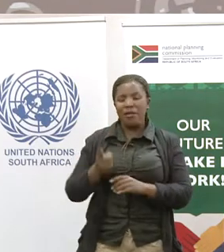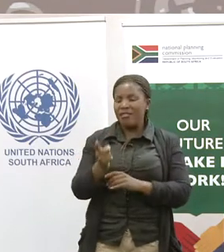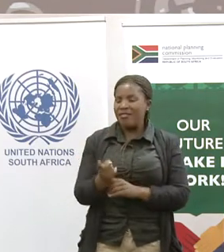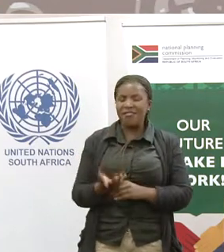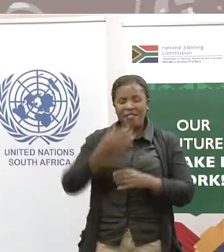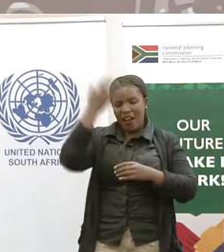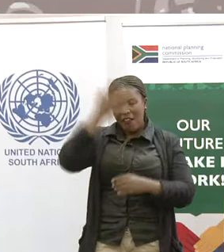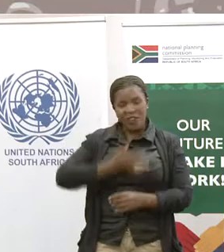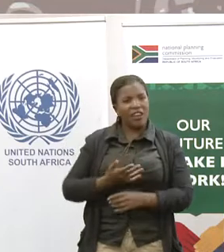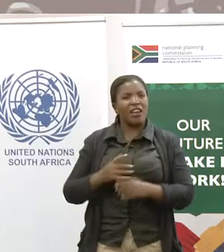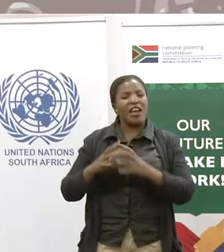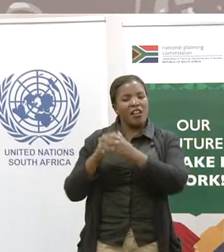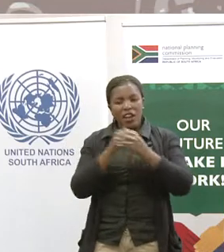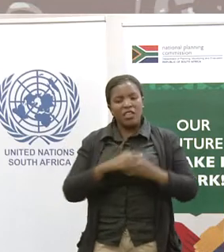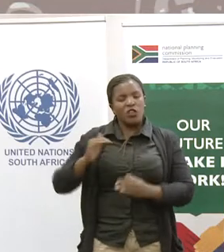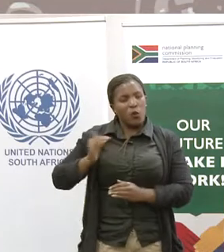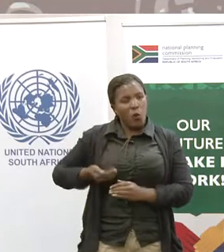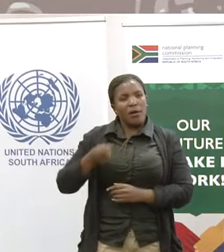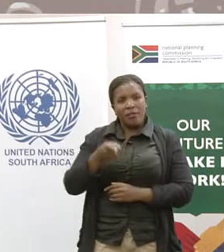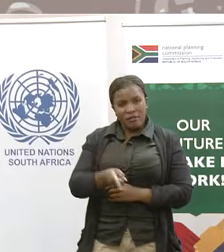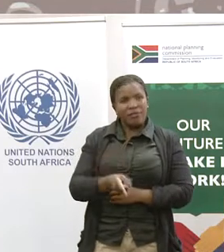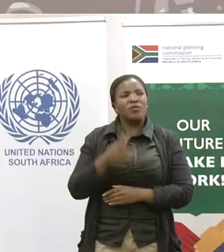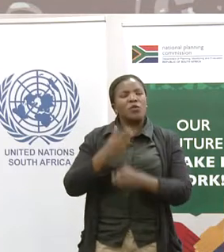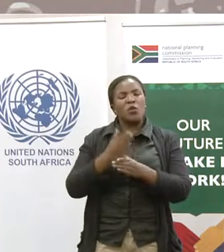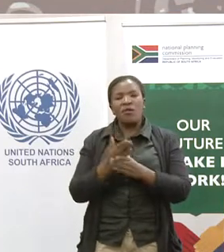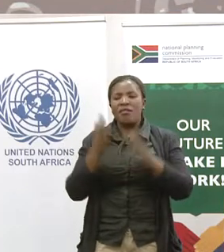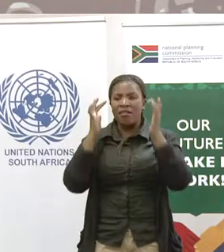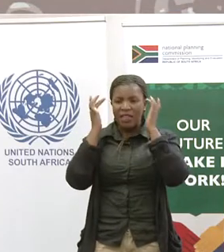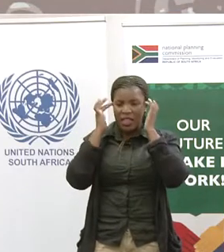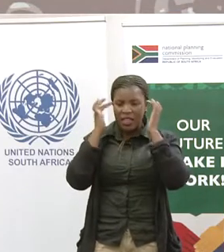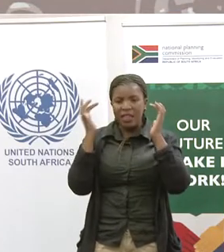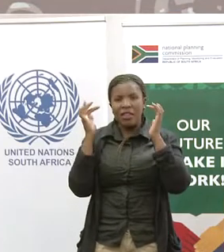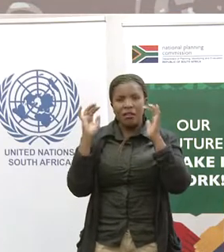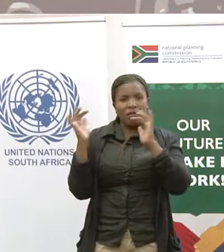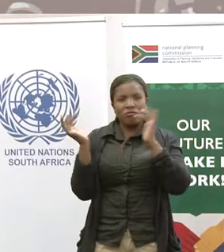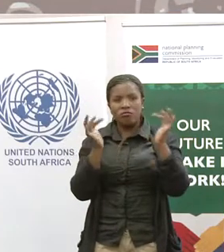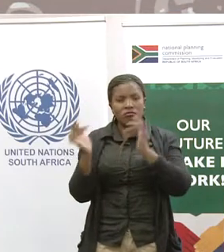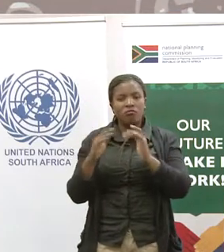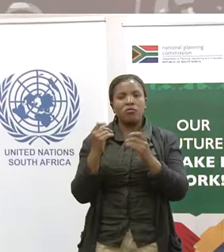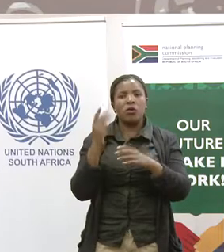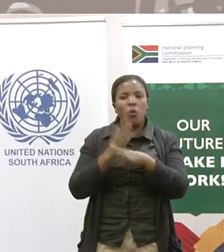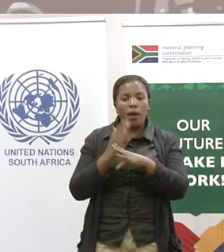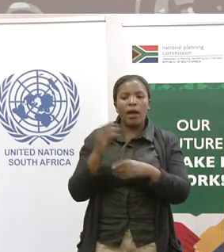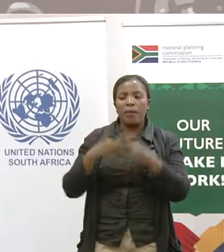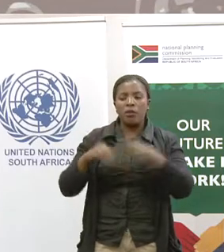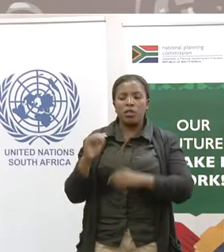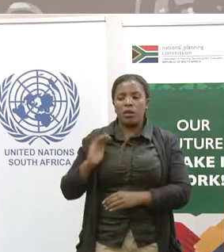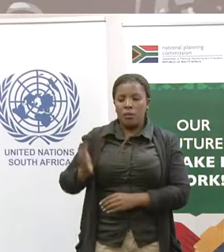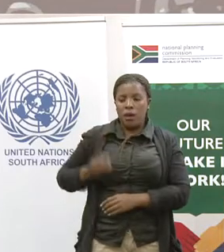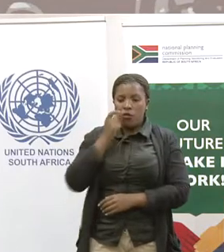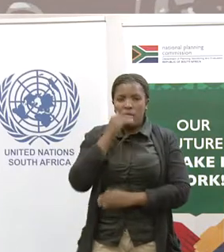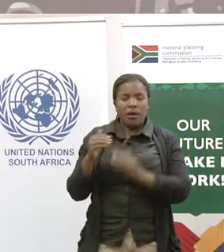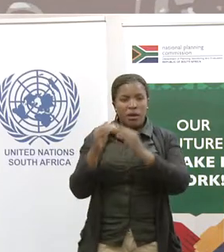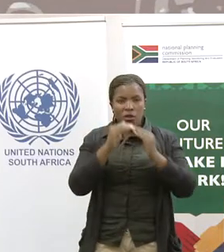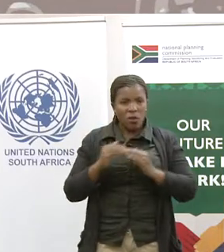woman. While working both practically and intellectually in the urban development, poverty reduction, gender equality, and policy implementation